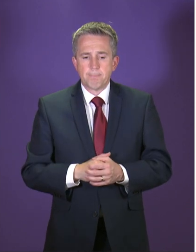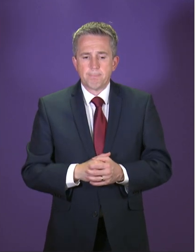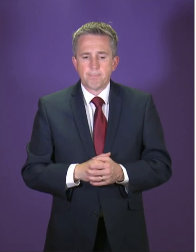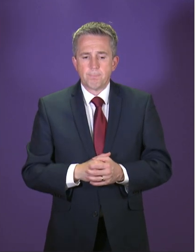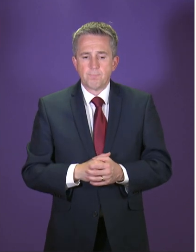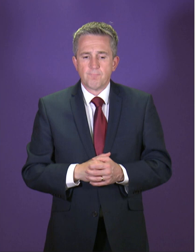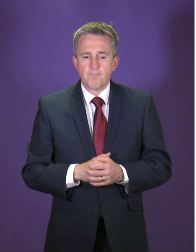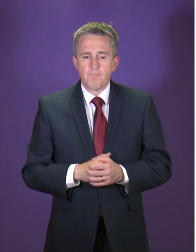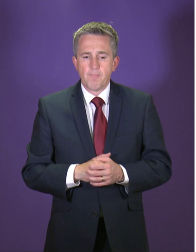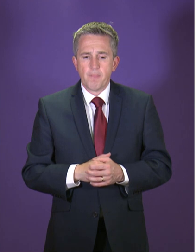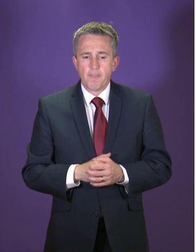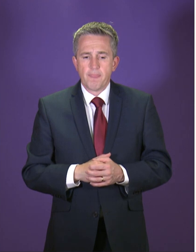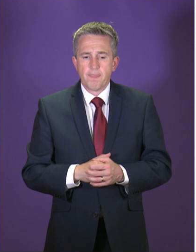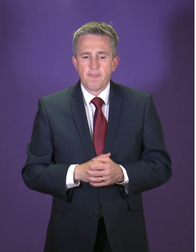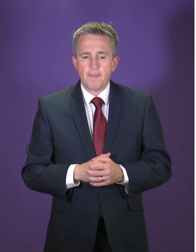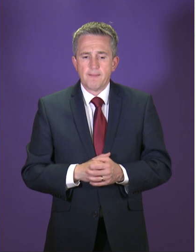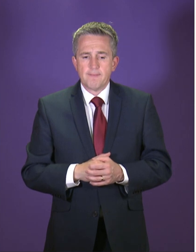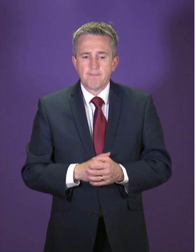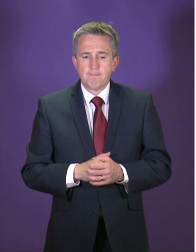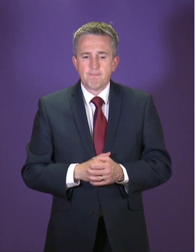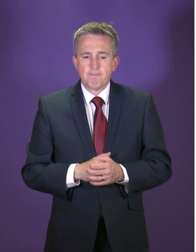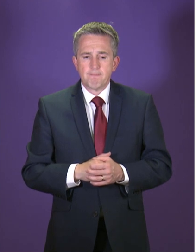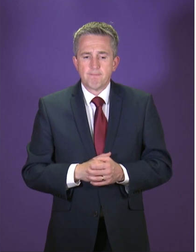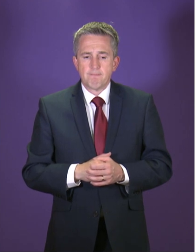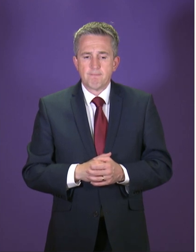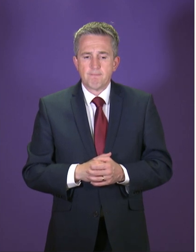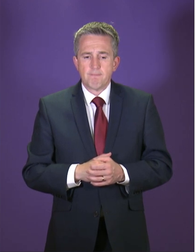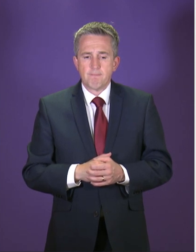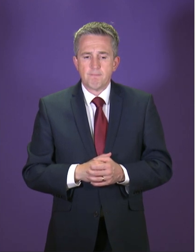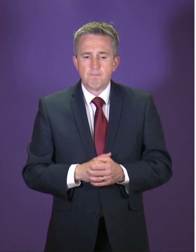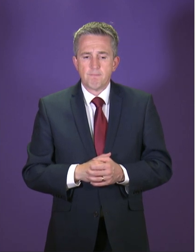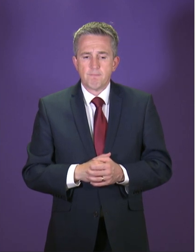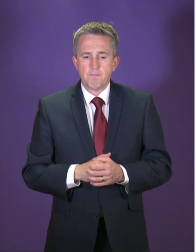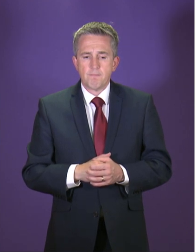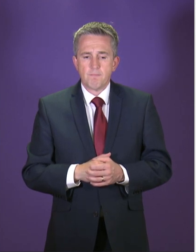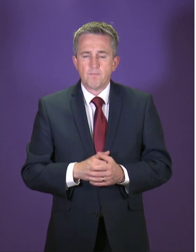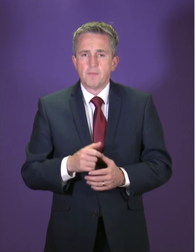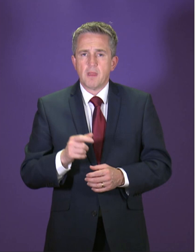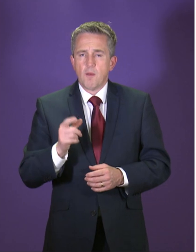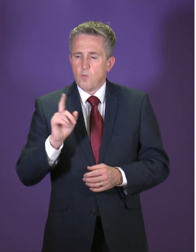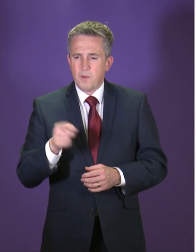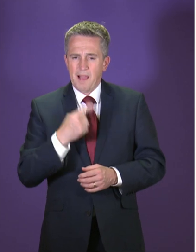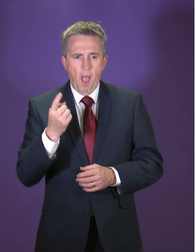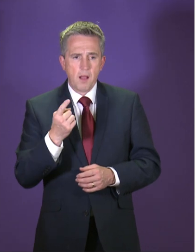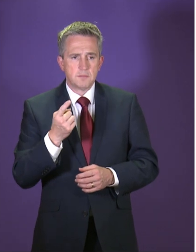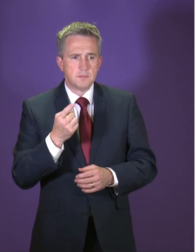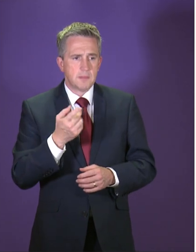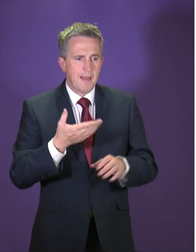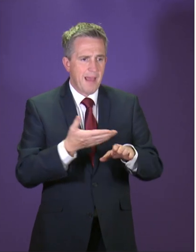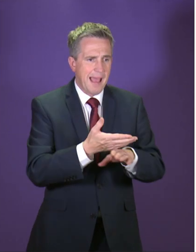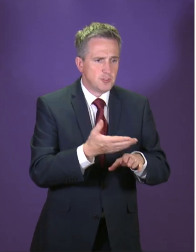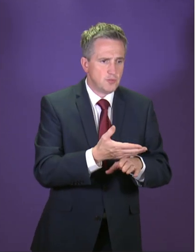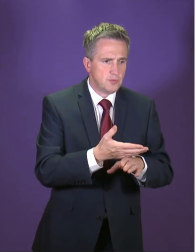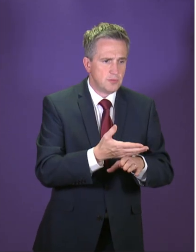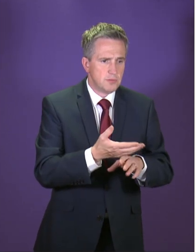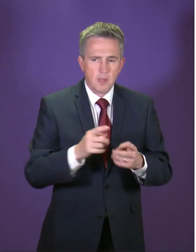One of the speakers just mentioned the fact that we cannot oscillate between action and inaction. One way we are